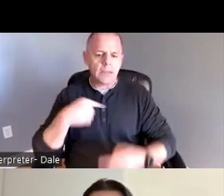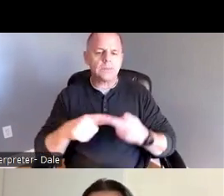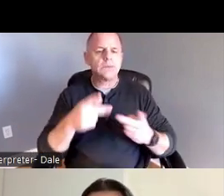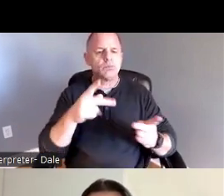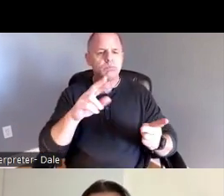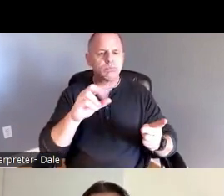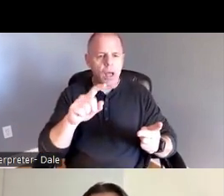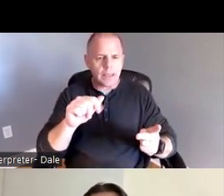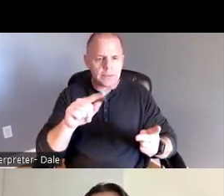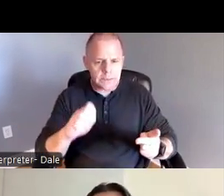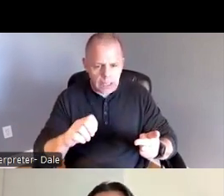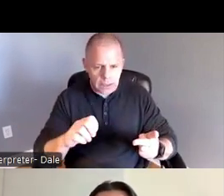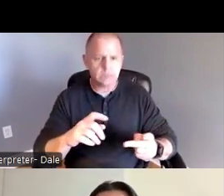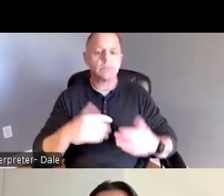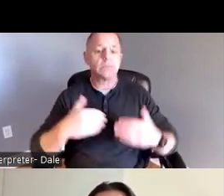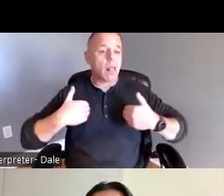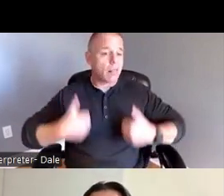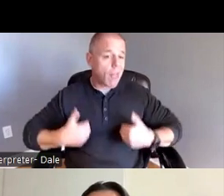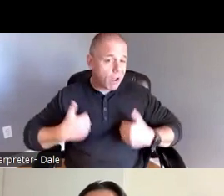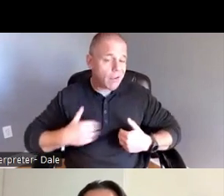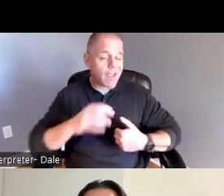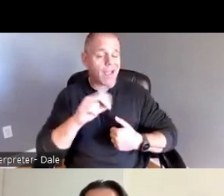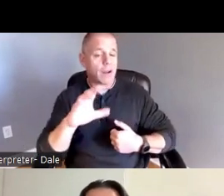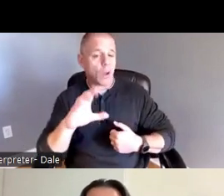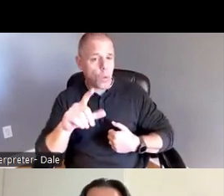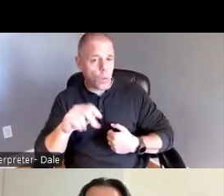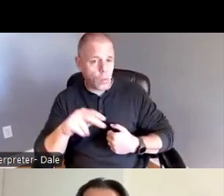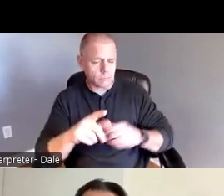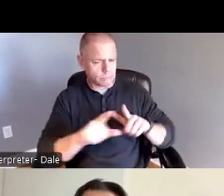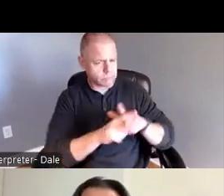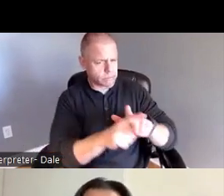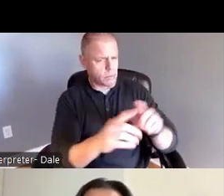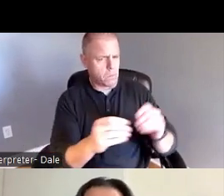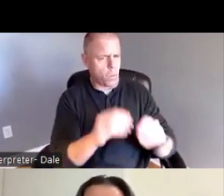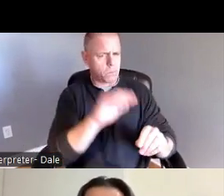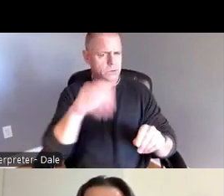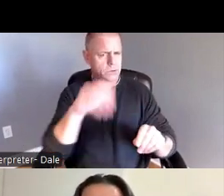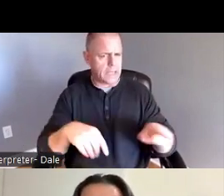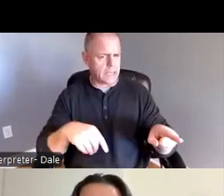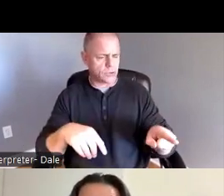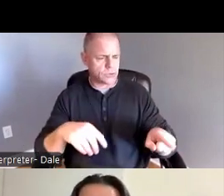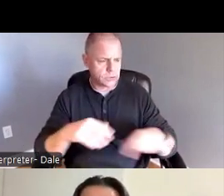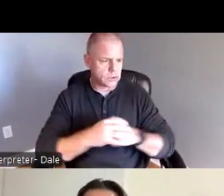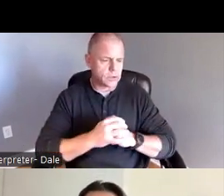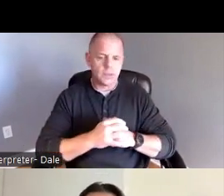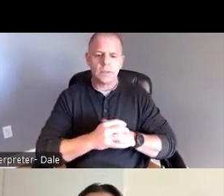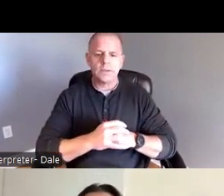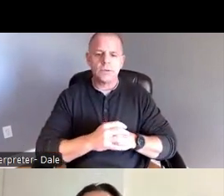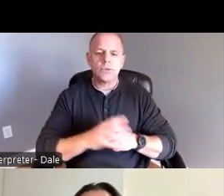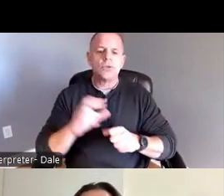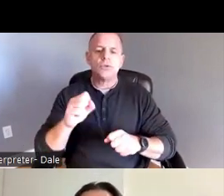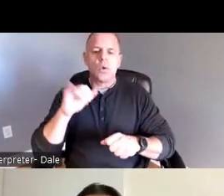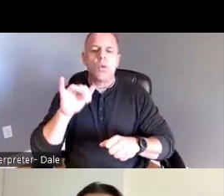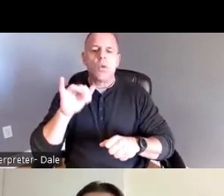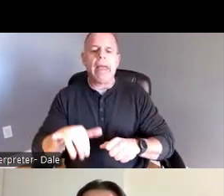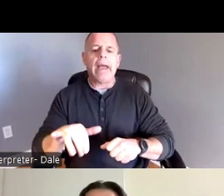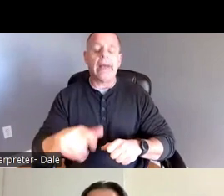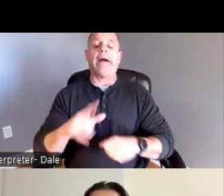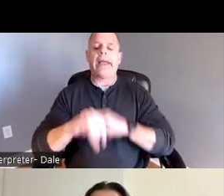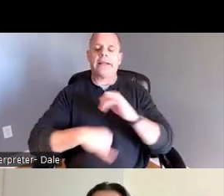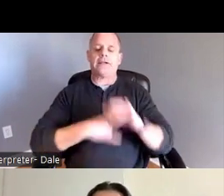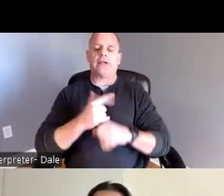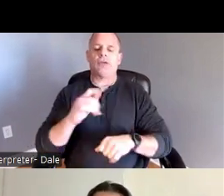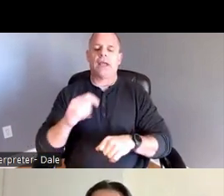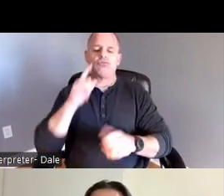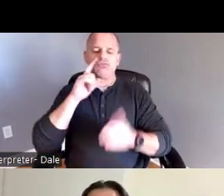colon and lung cancer. So this was enough for the International Agency of Research in Cancer to establish the